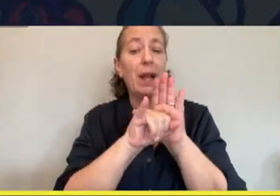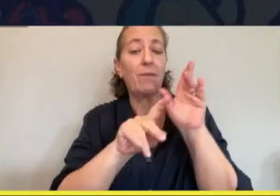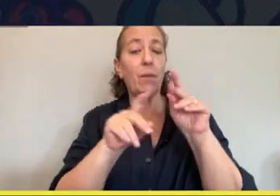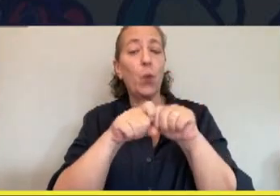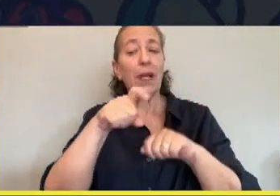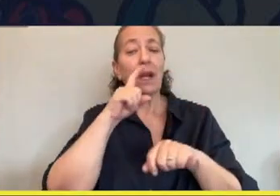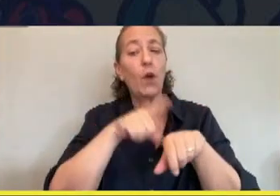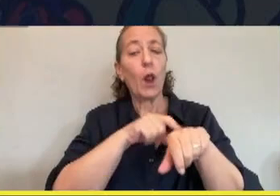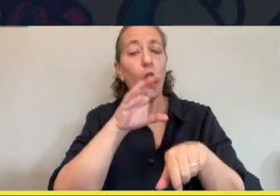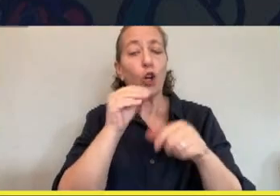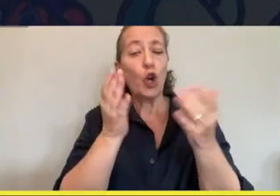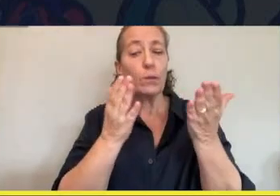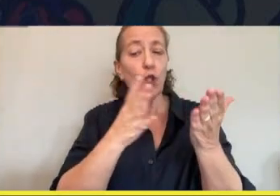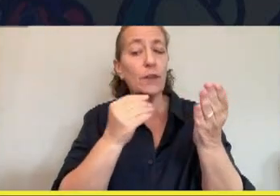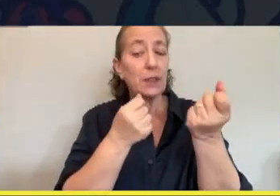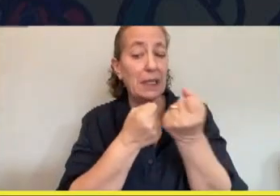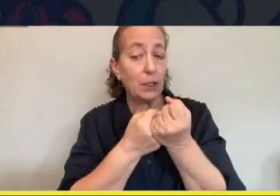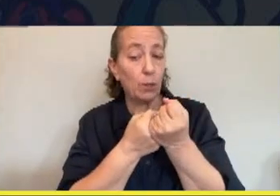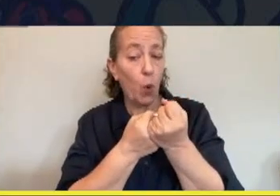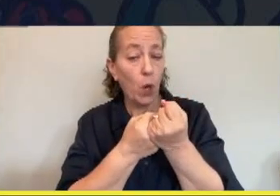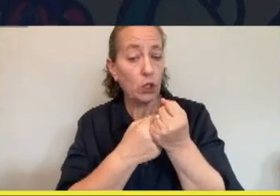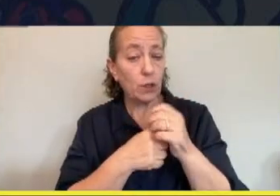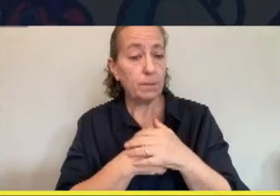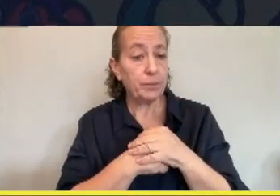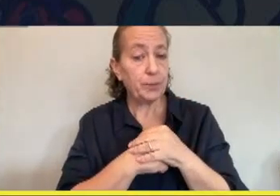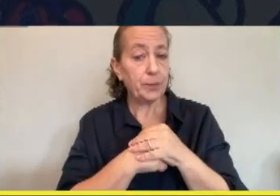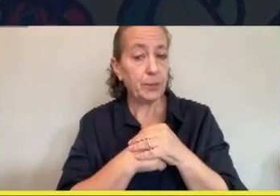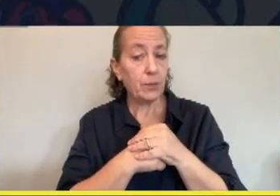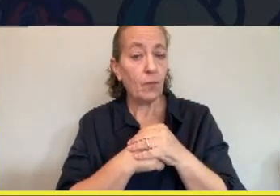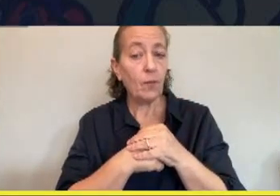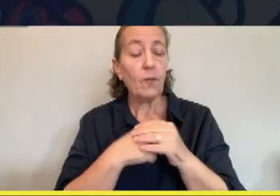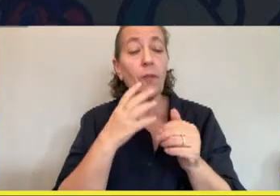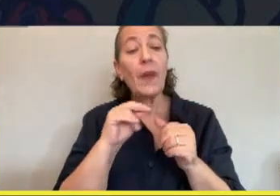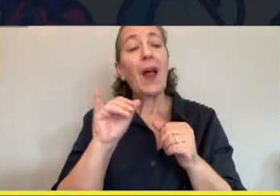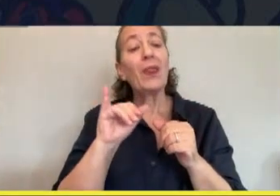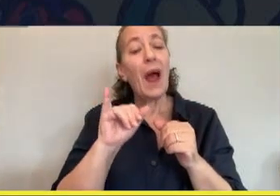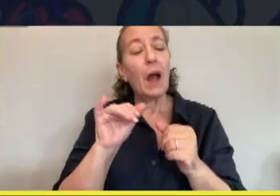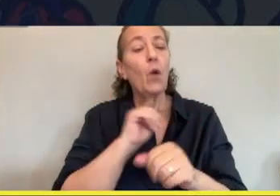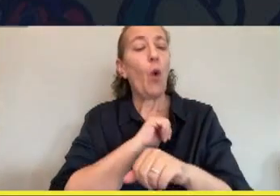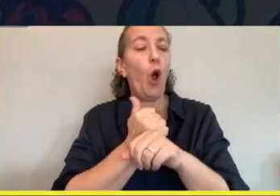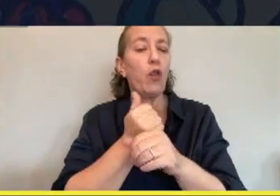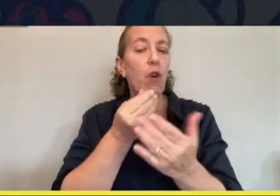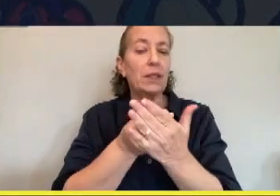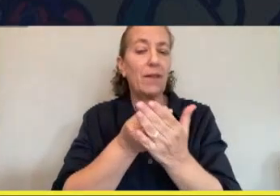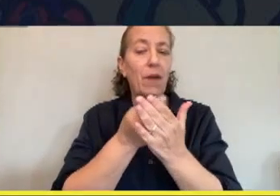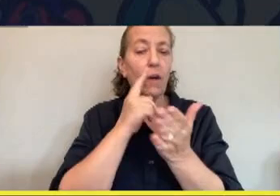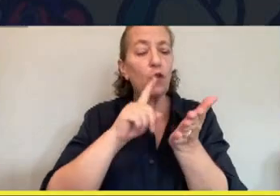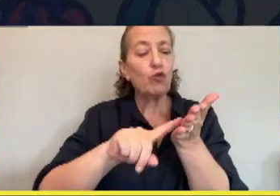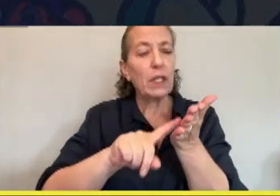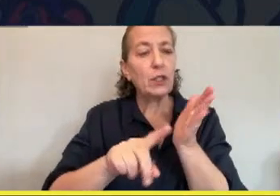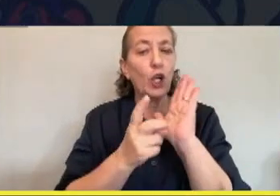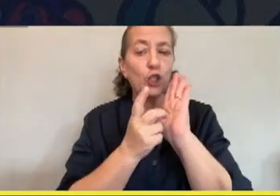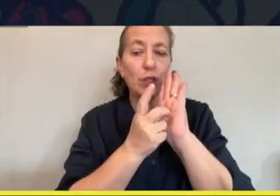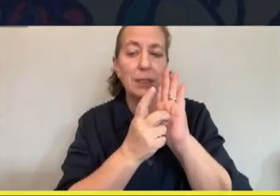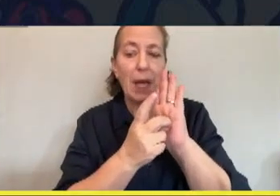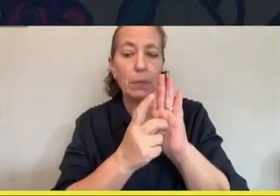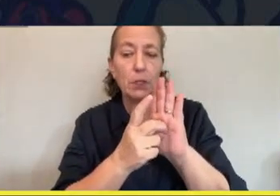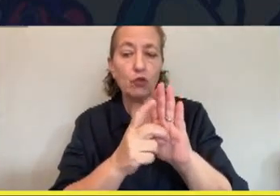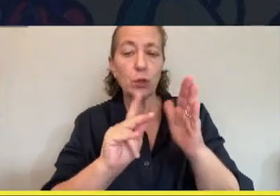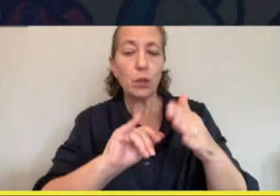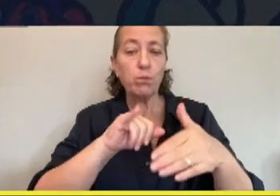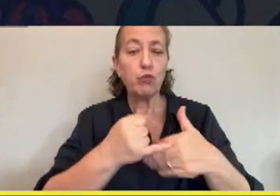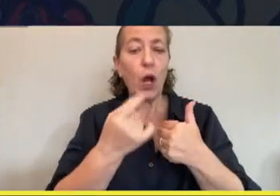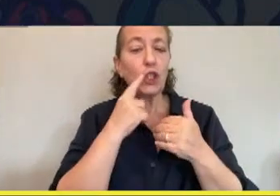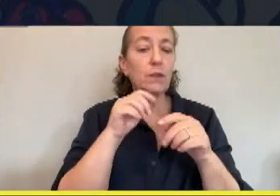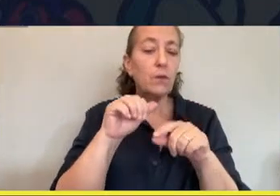long-term services and supports. Lastly, it would authorize funding for research and demonstration projects for training